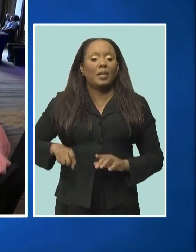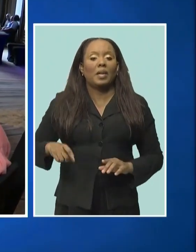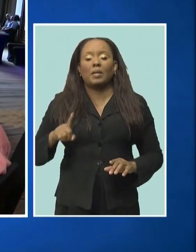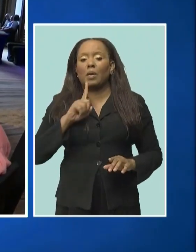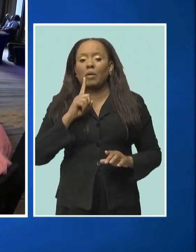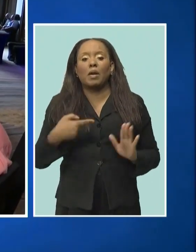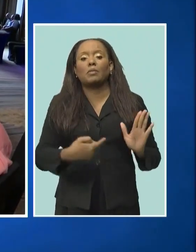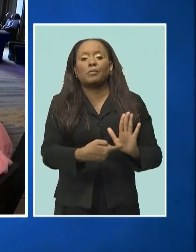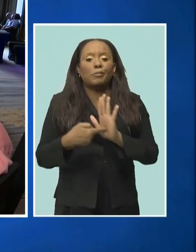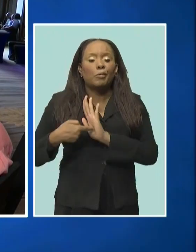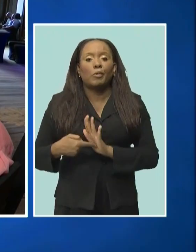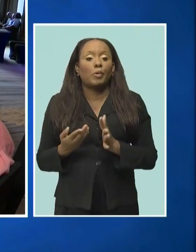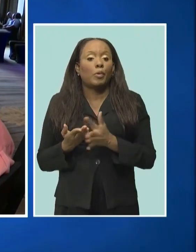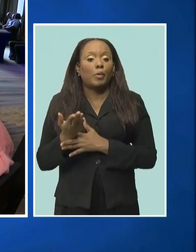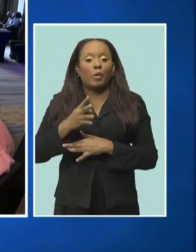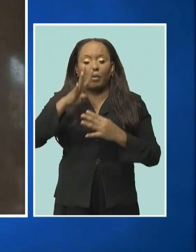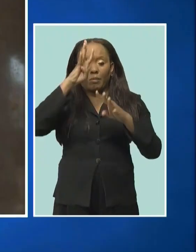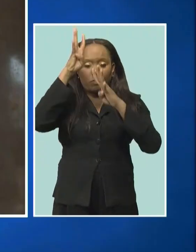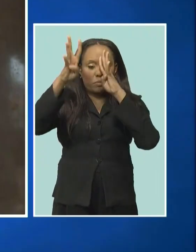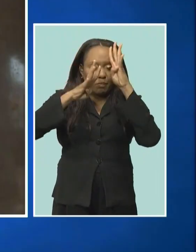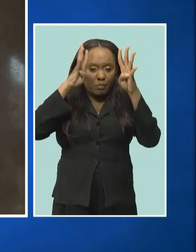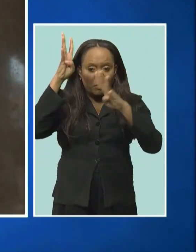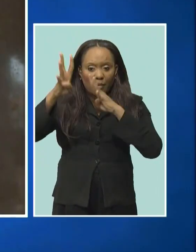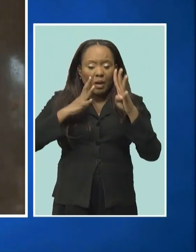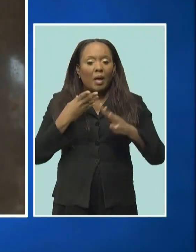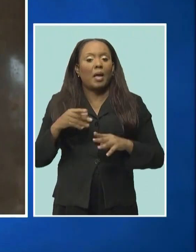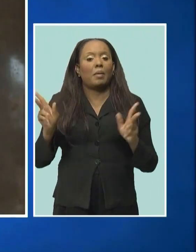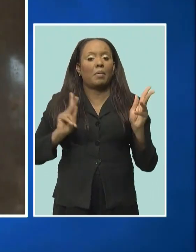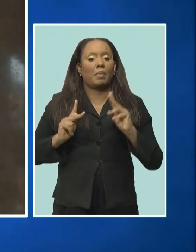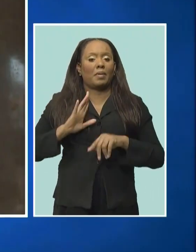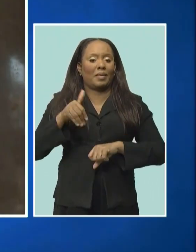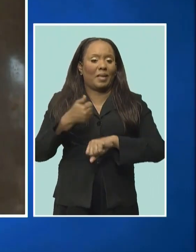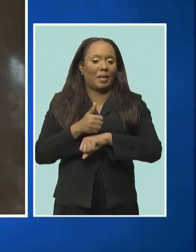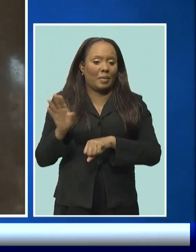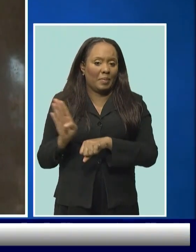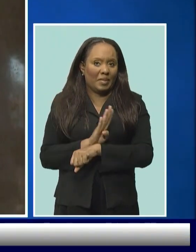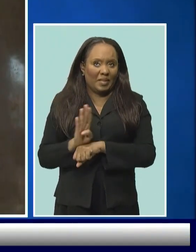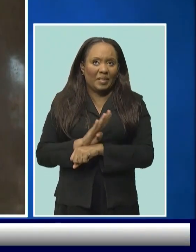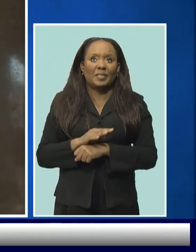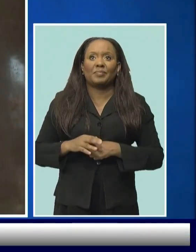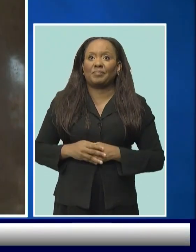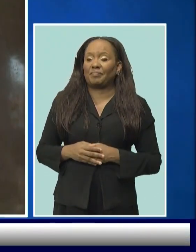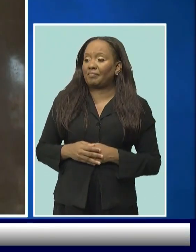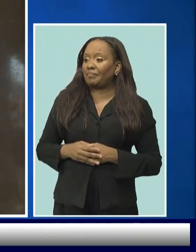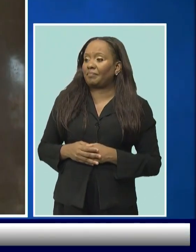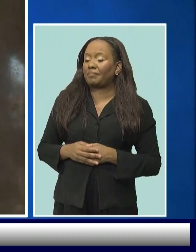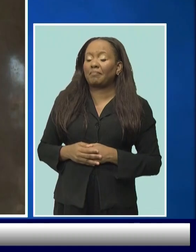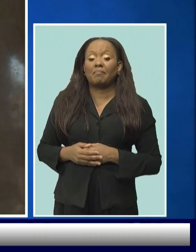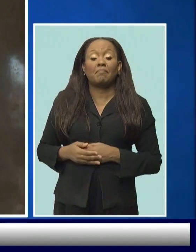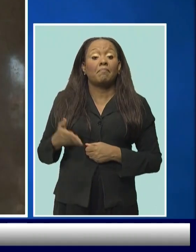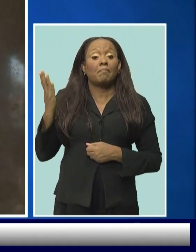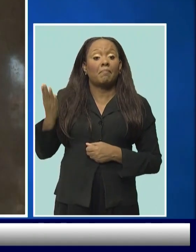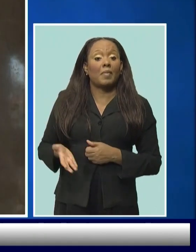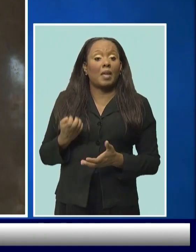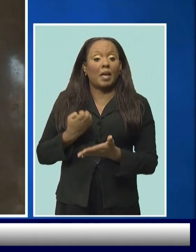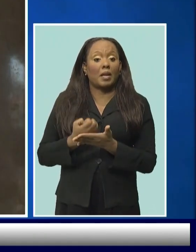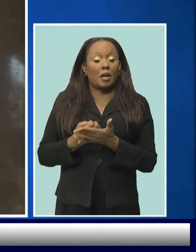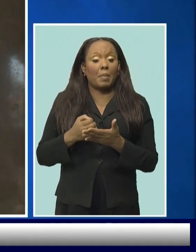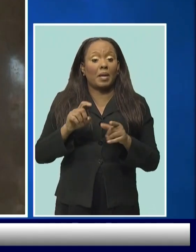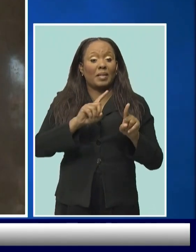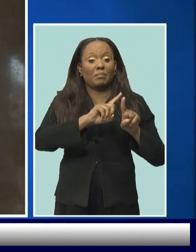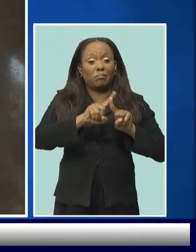embracing innovation and fostering entrepreneurship. Economic diversification is not just a choice. It